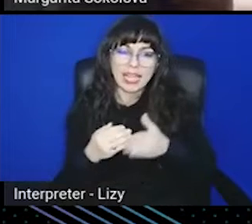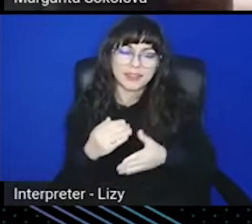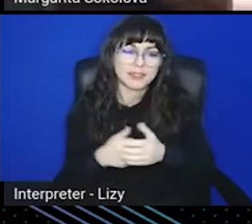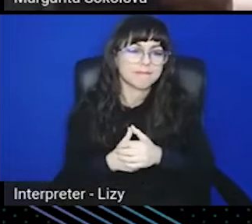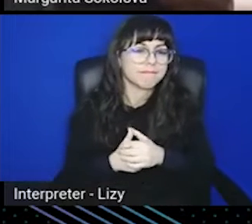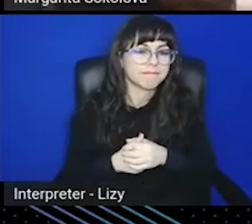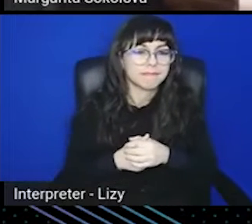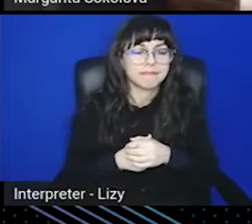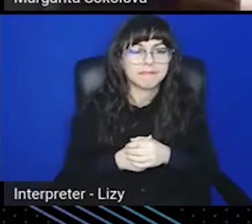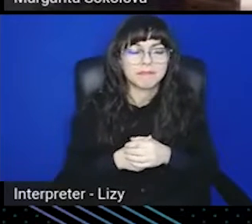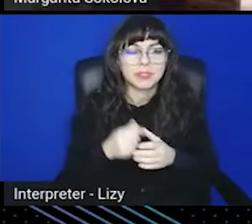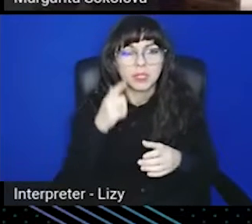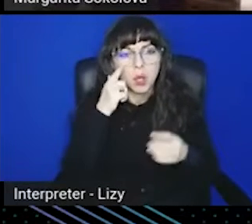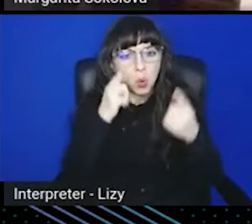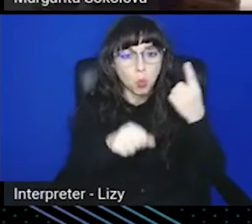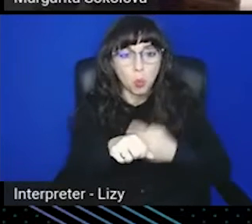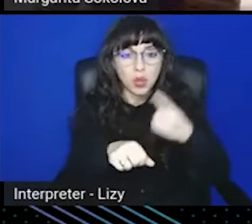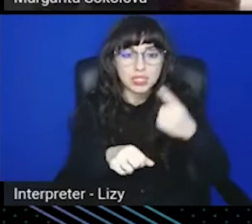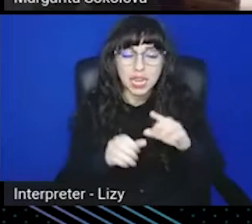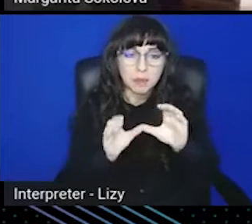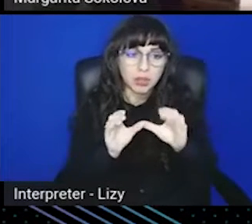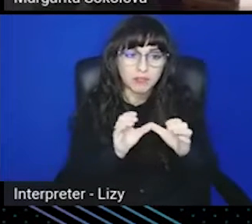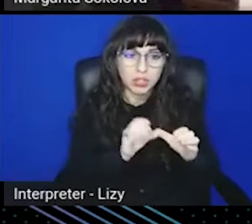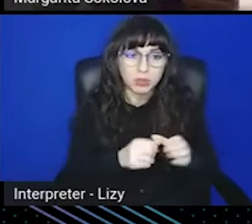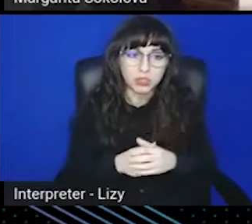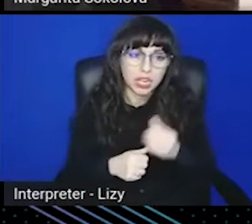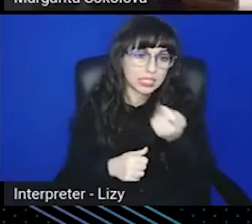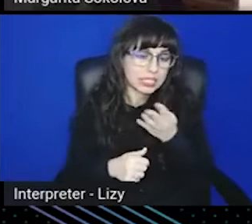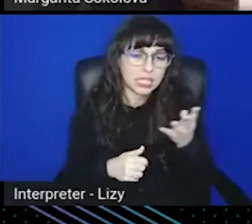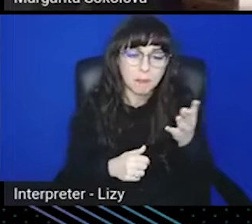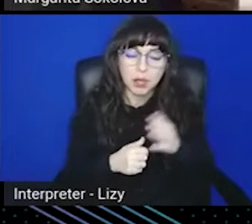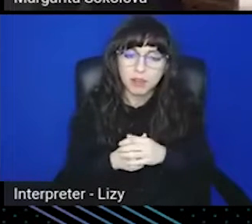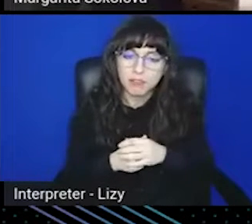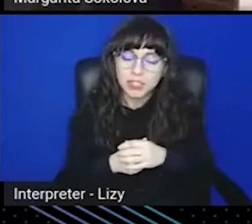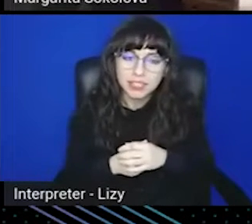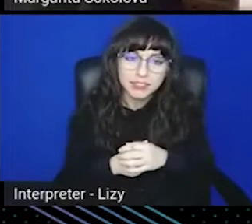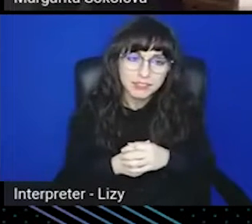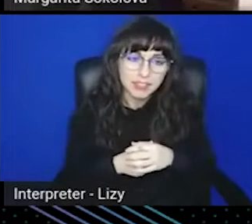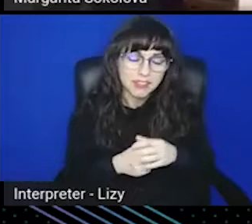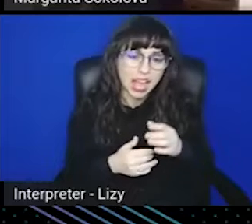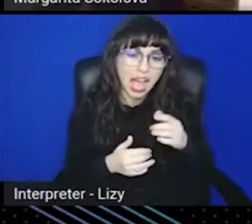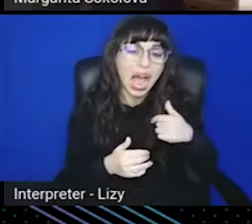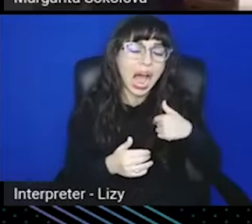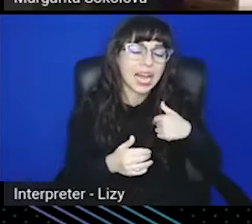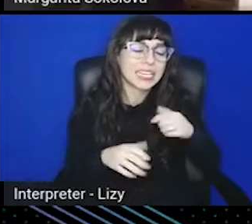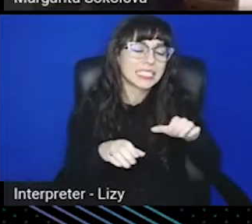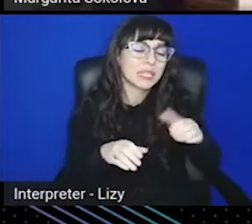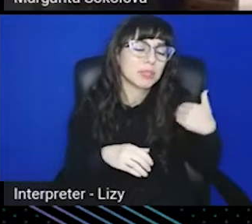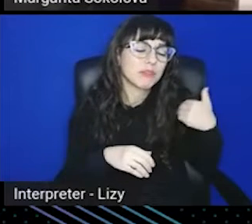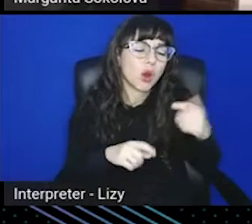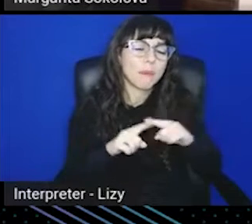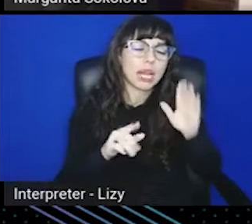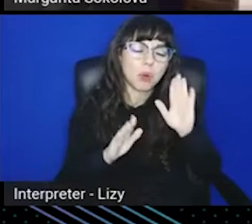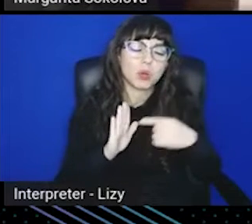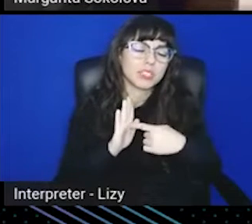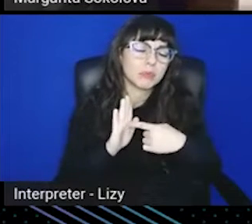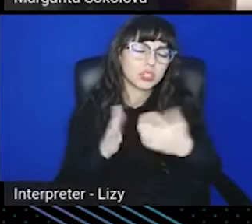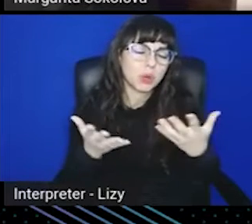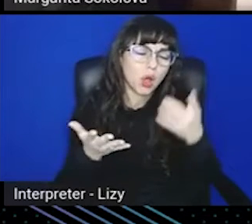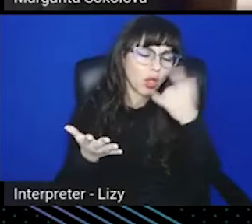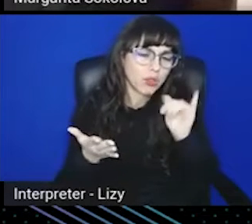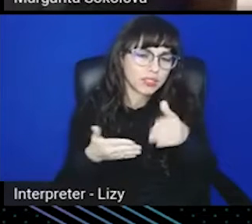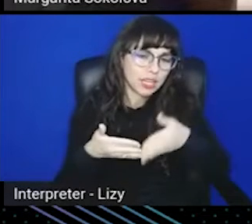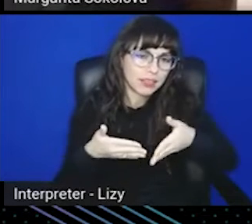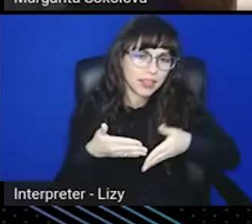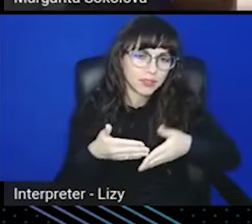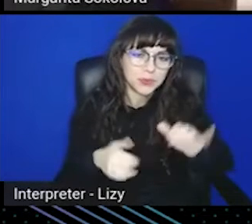So the one-time configuration, some of this I'd done beforehand, but I'll demonstrate how it looks at the end. So